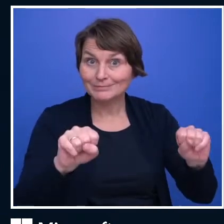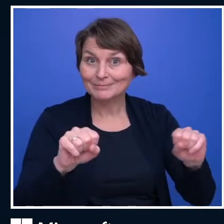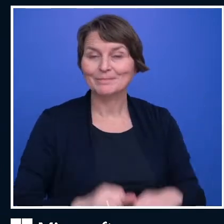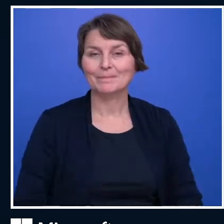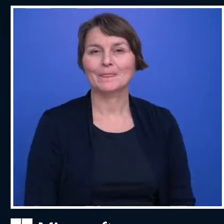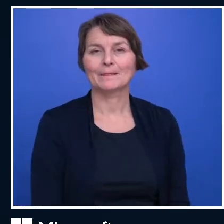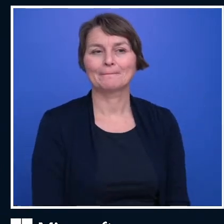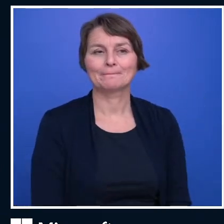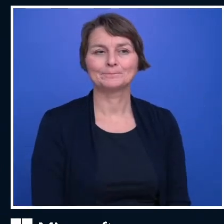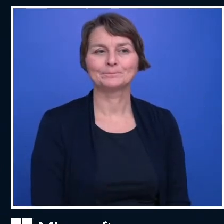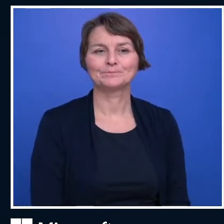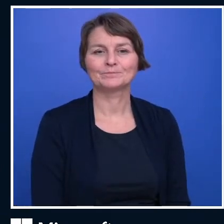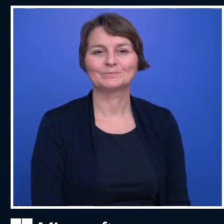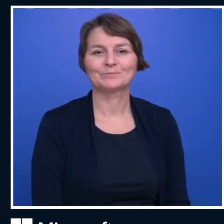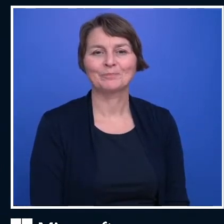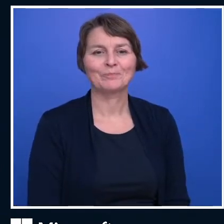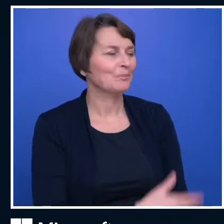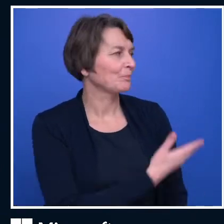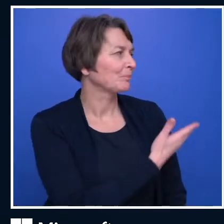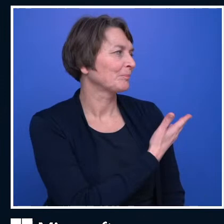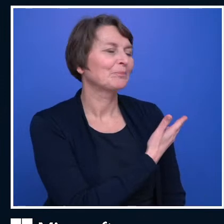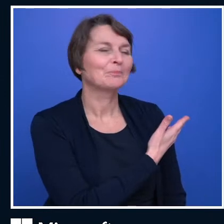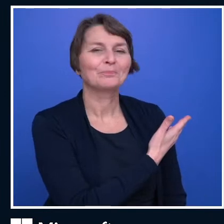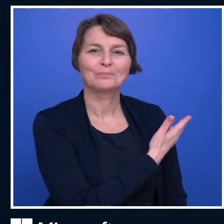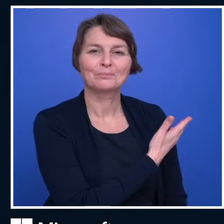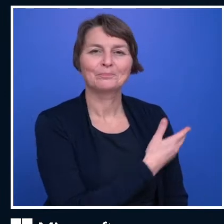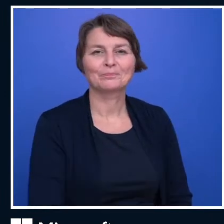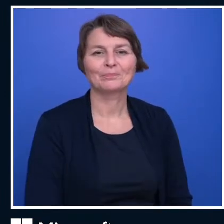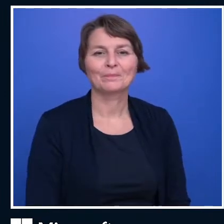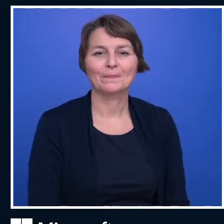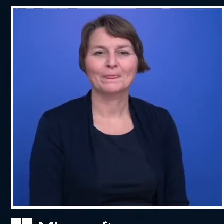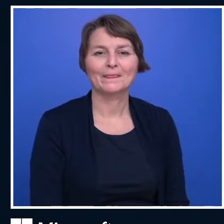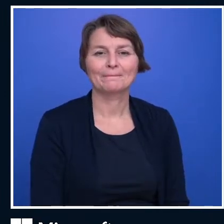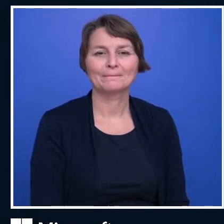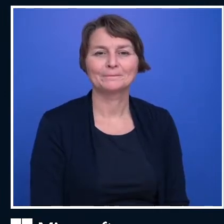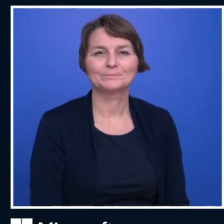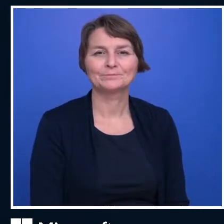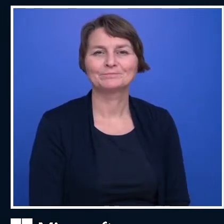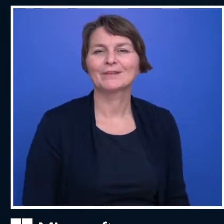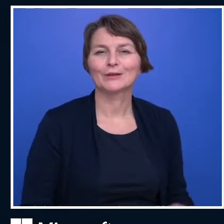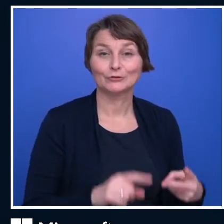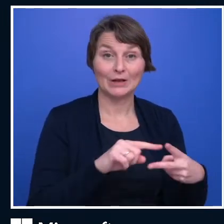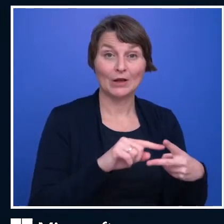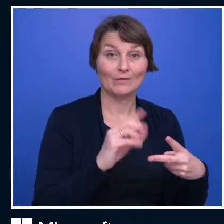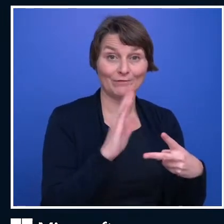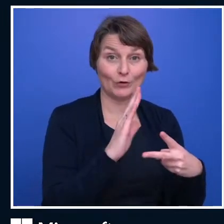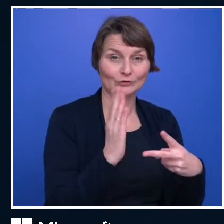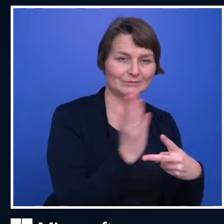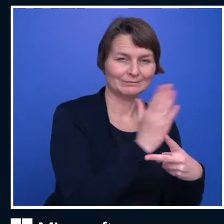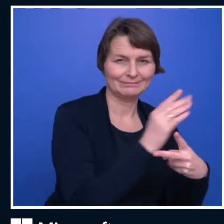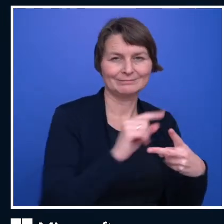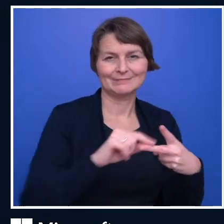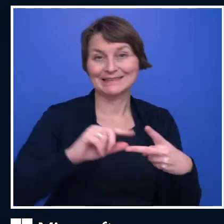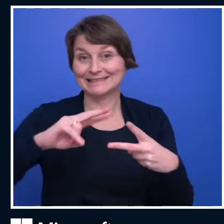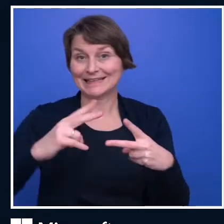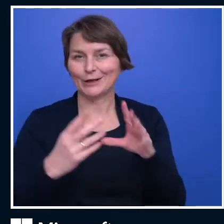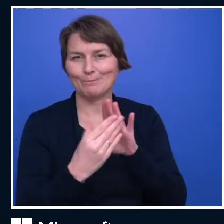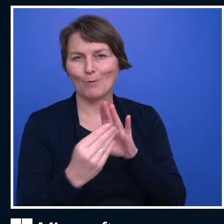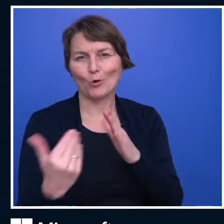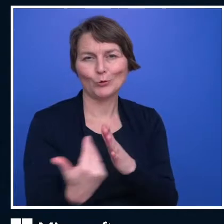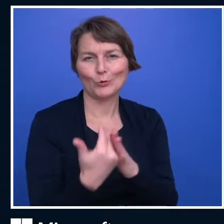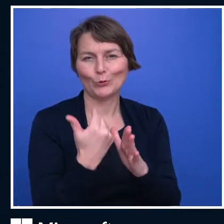And so here we are in custom vision again. I've created a second model specifically for crows, and I've already saved all of our